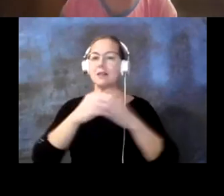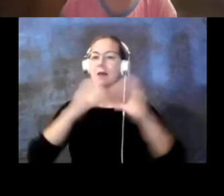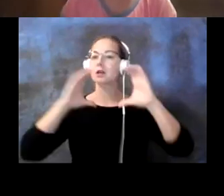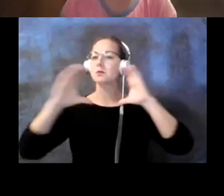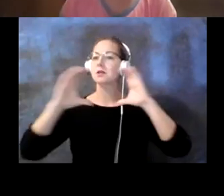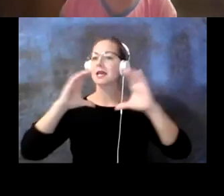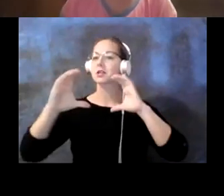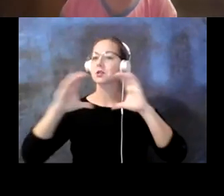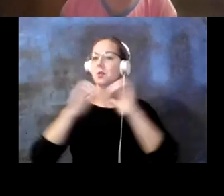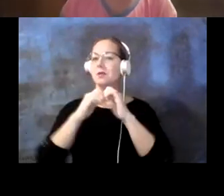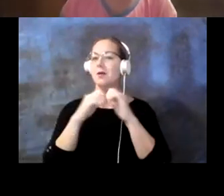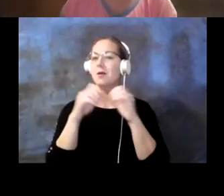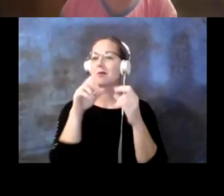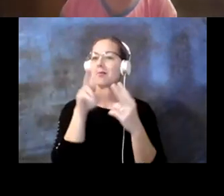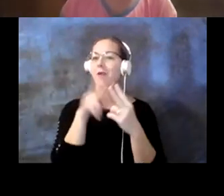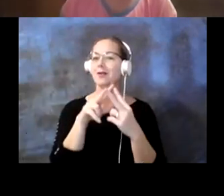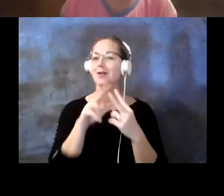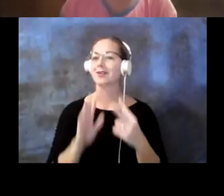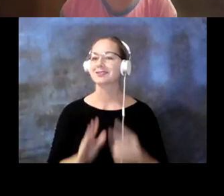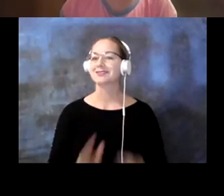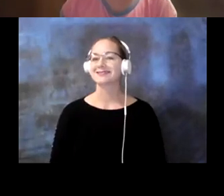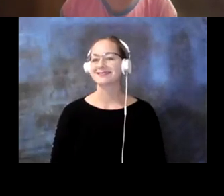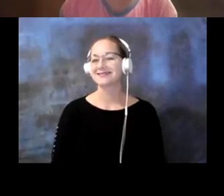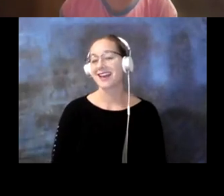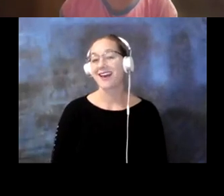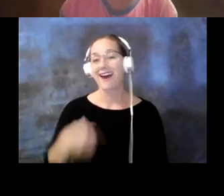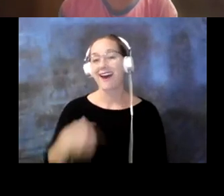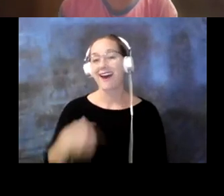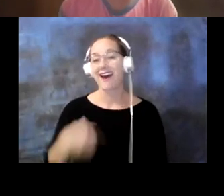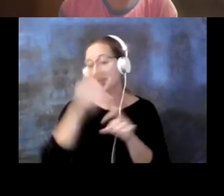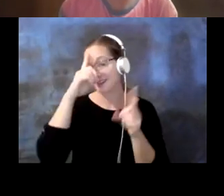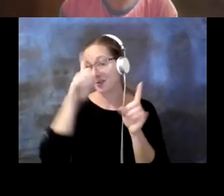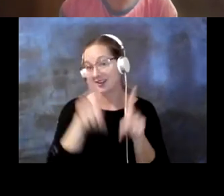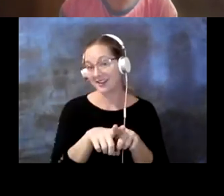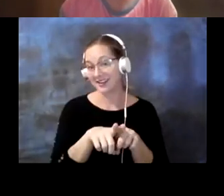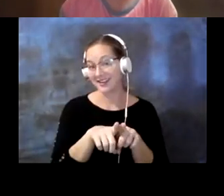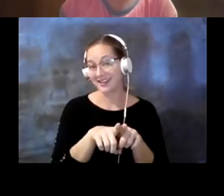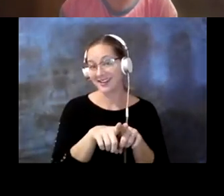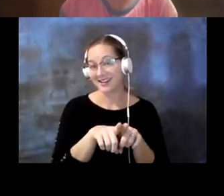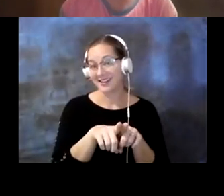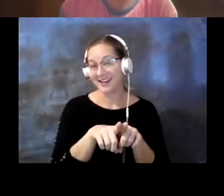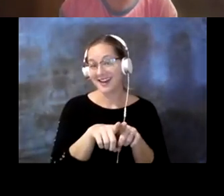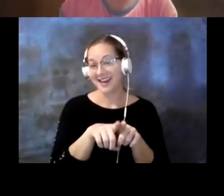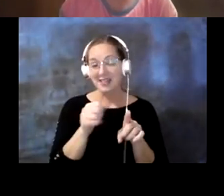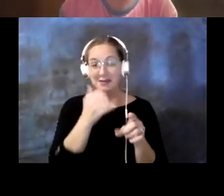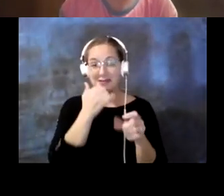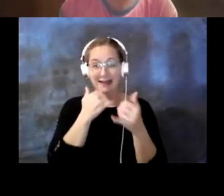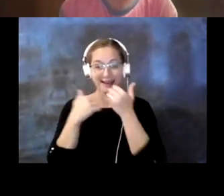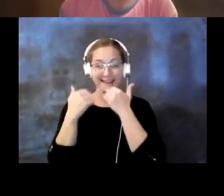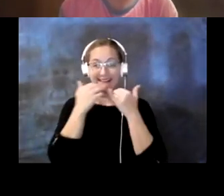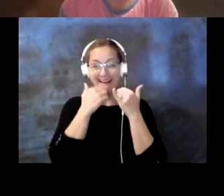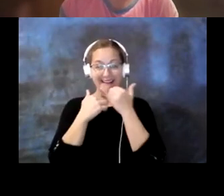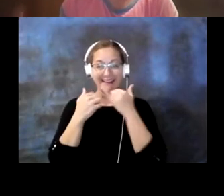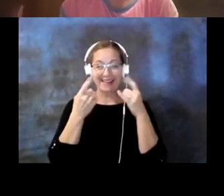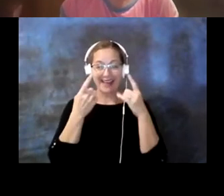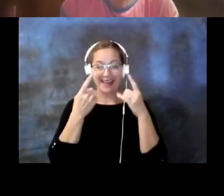partner. So yes, I completely agree. And those little mishaps that happen, like it brings